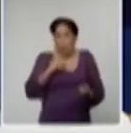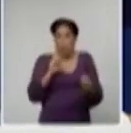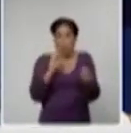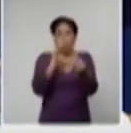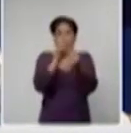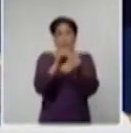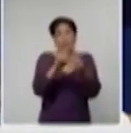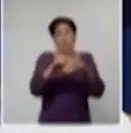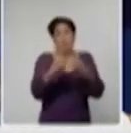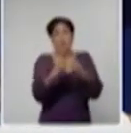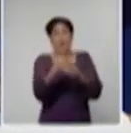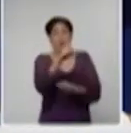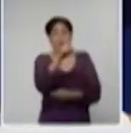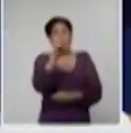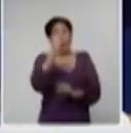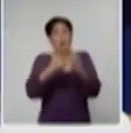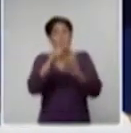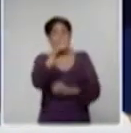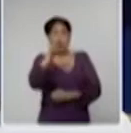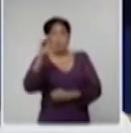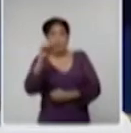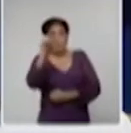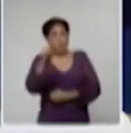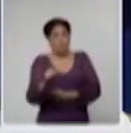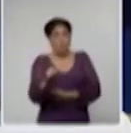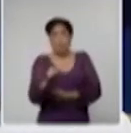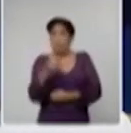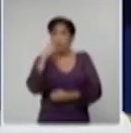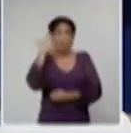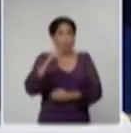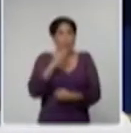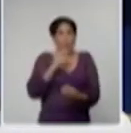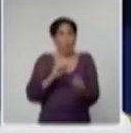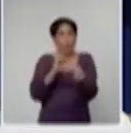1,166 confirmed cases of the female sex, which is